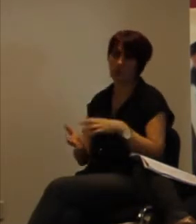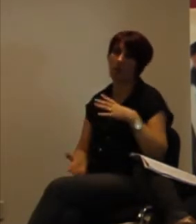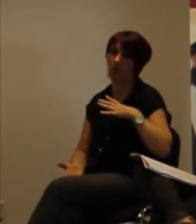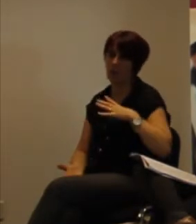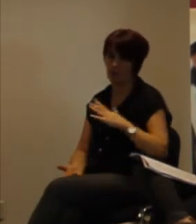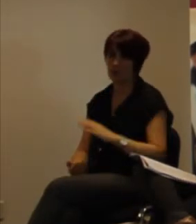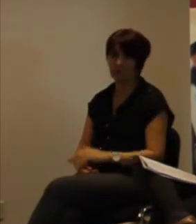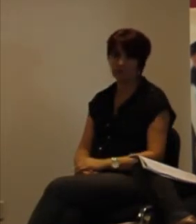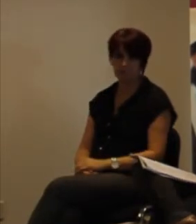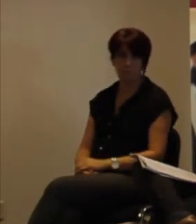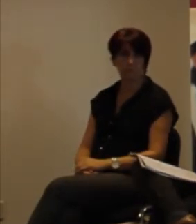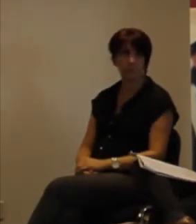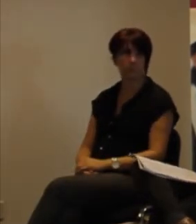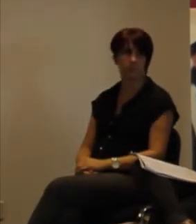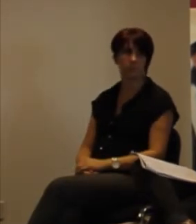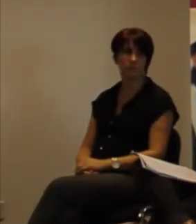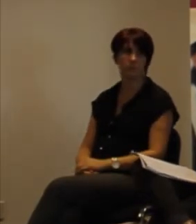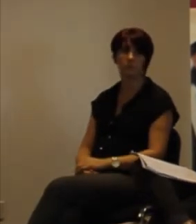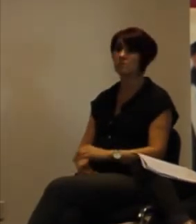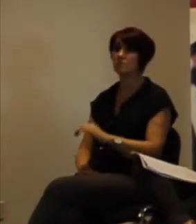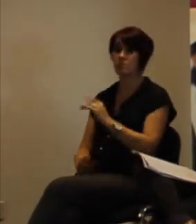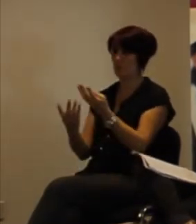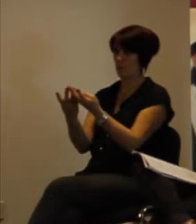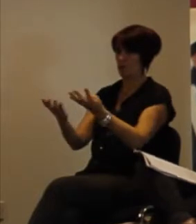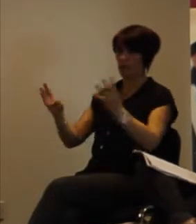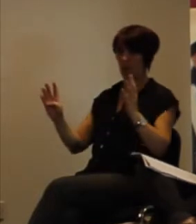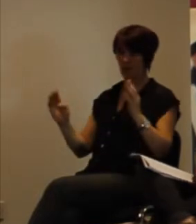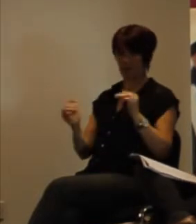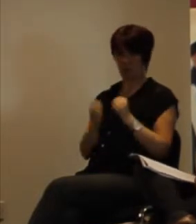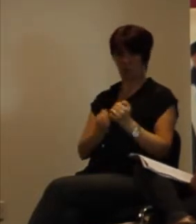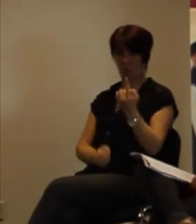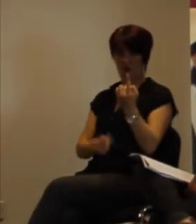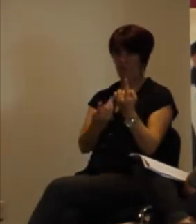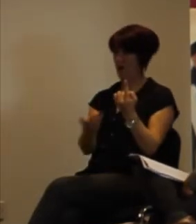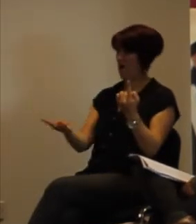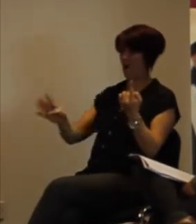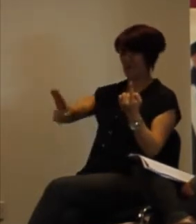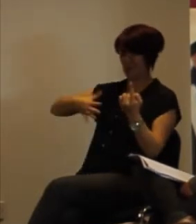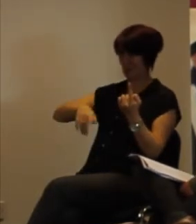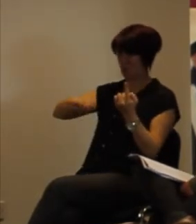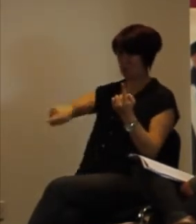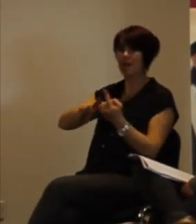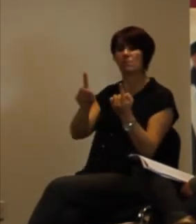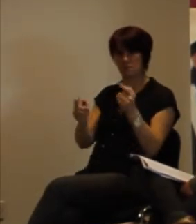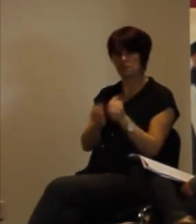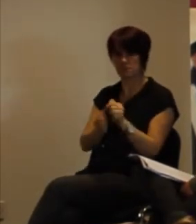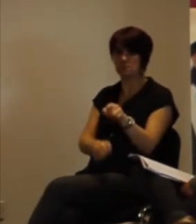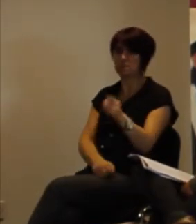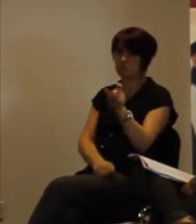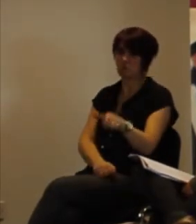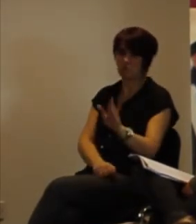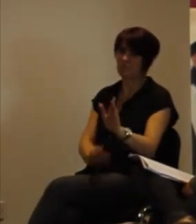Obviously, it may benefit one learner. It's going to apply to everybody. It'll be there to benefit one learner in particular. We don't